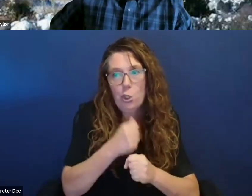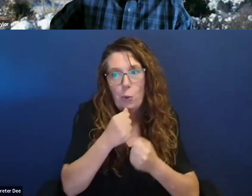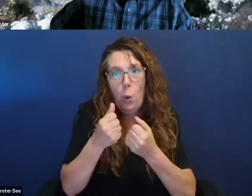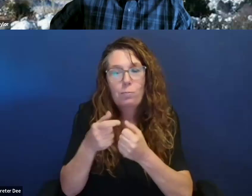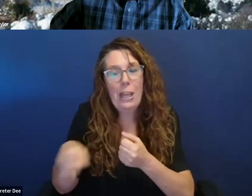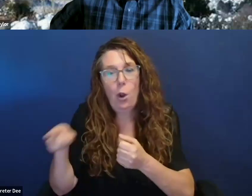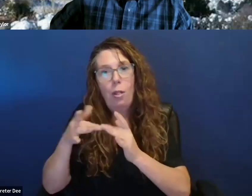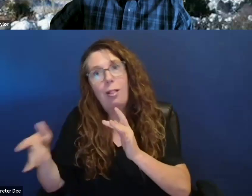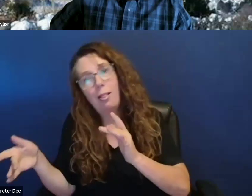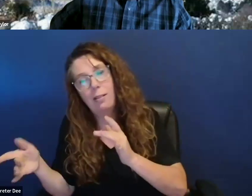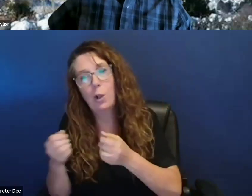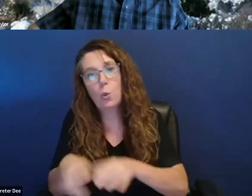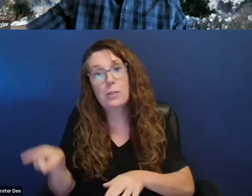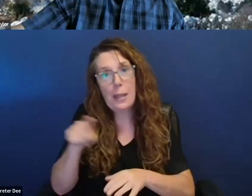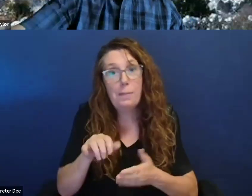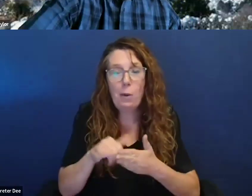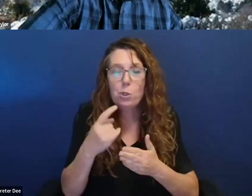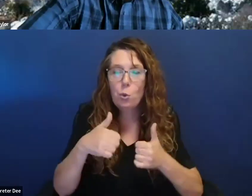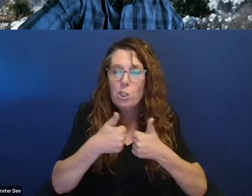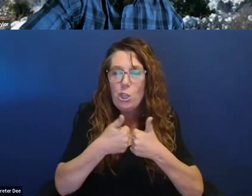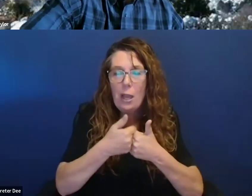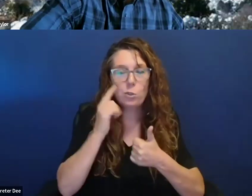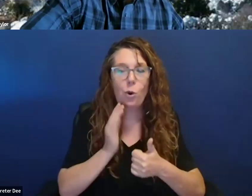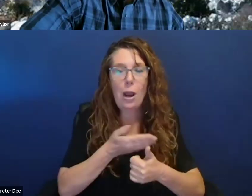So that's something I will share that was a challenge for our track too.